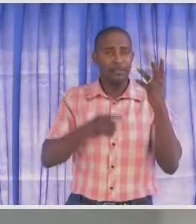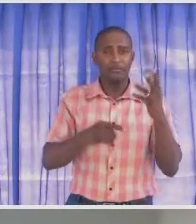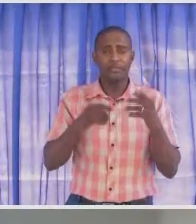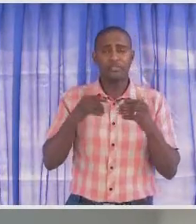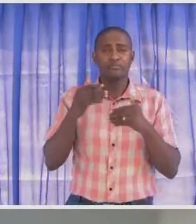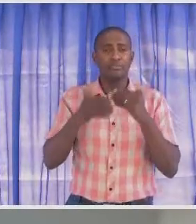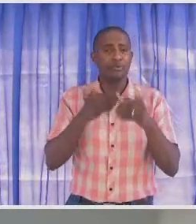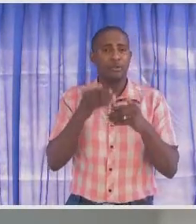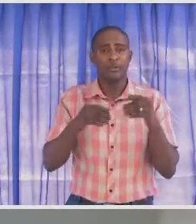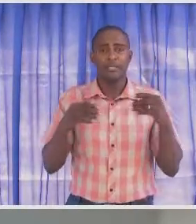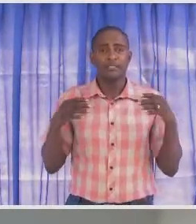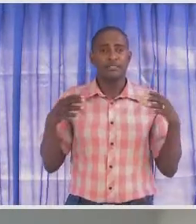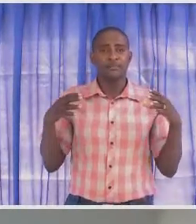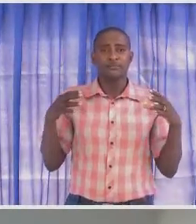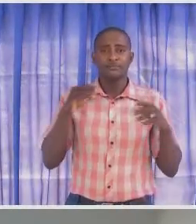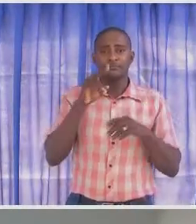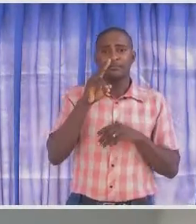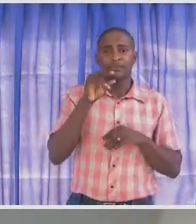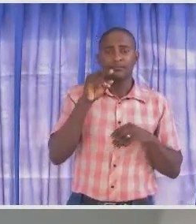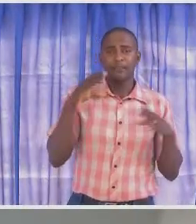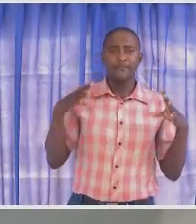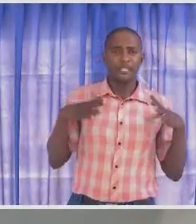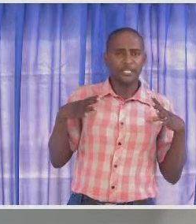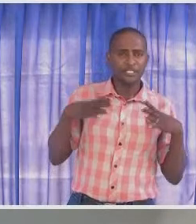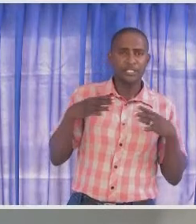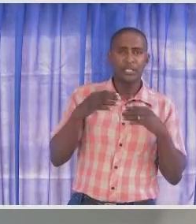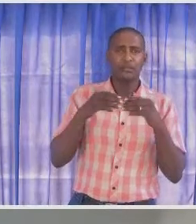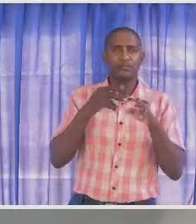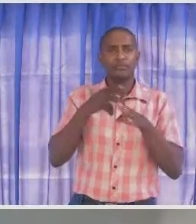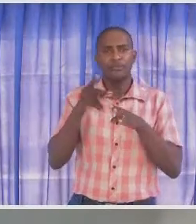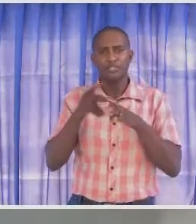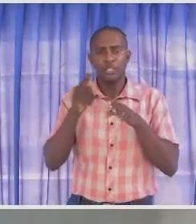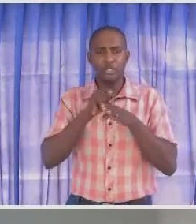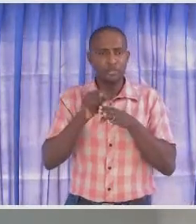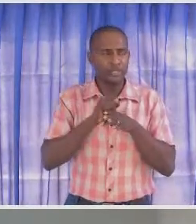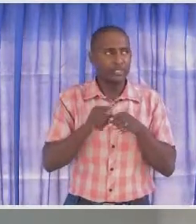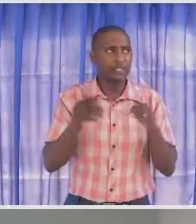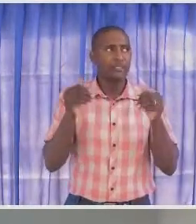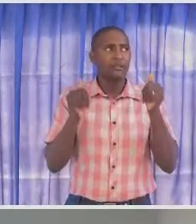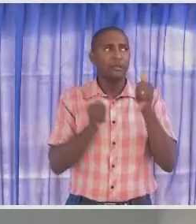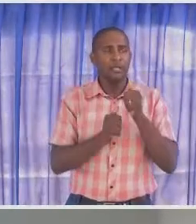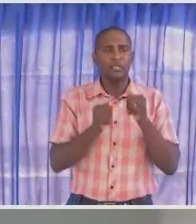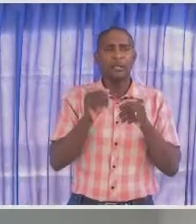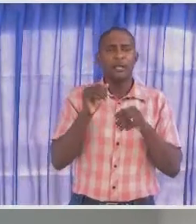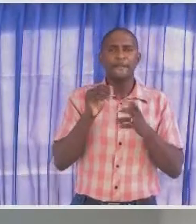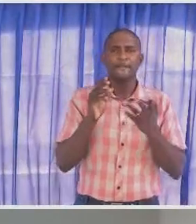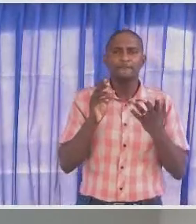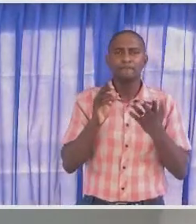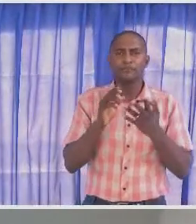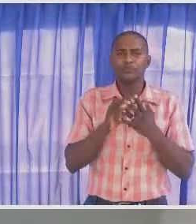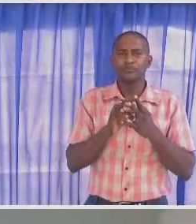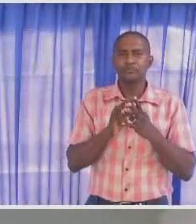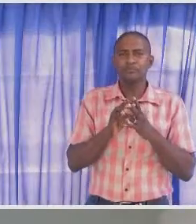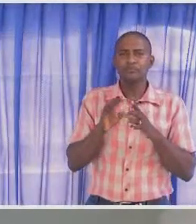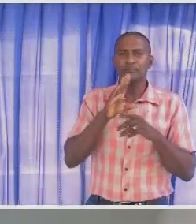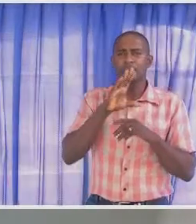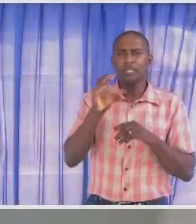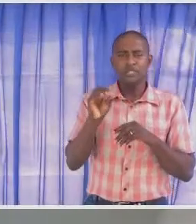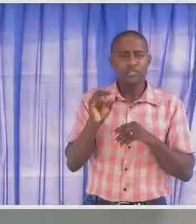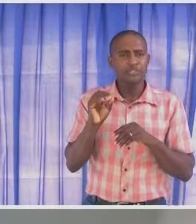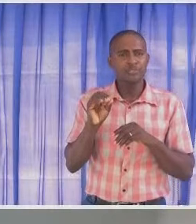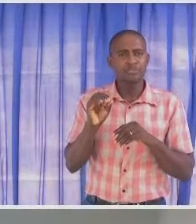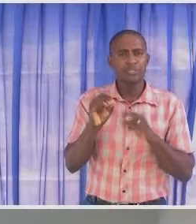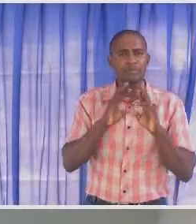as vocational, professional education, and training under an industry-responsive model